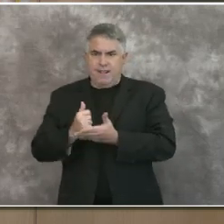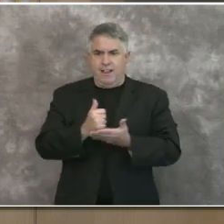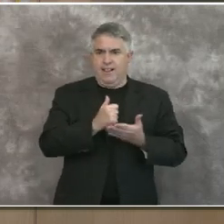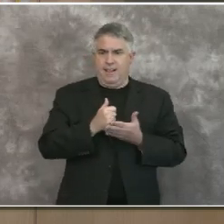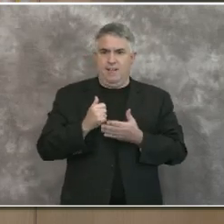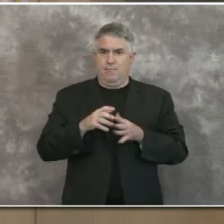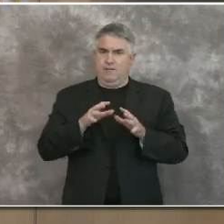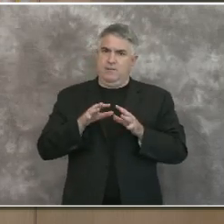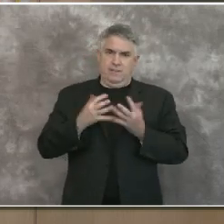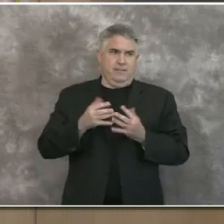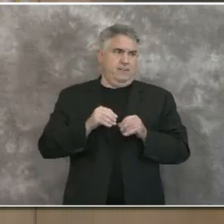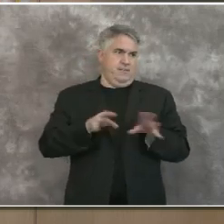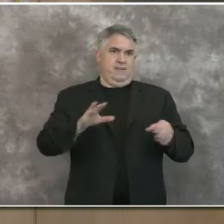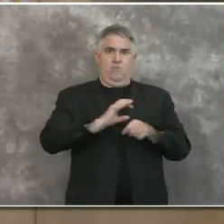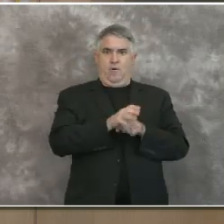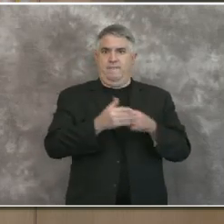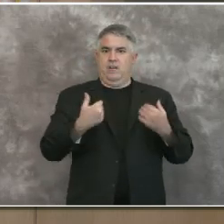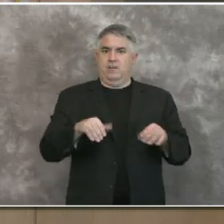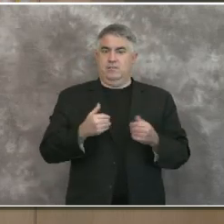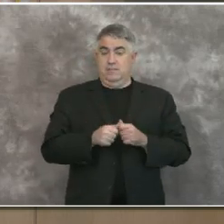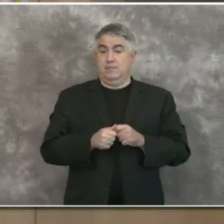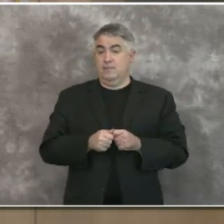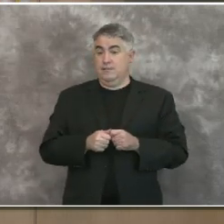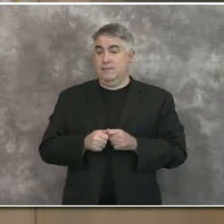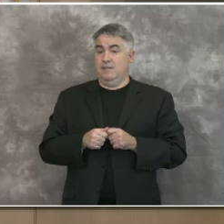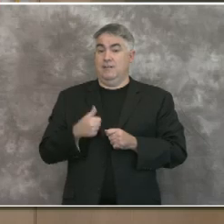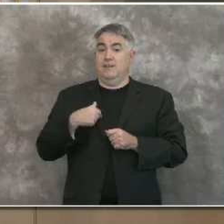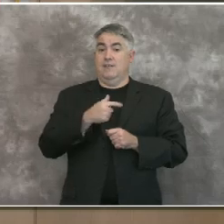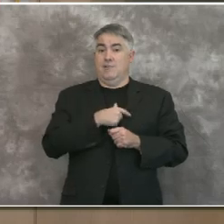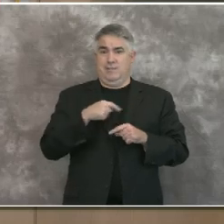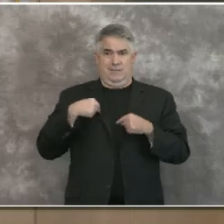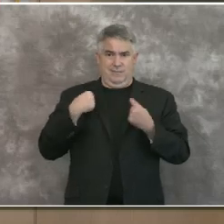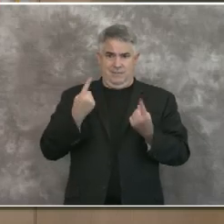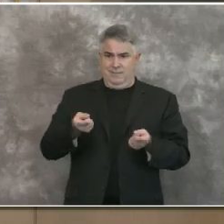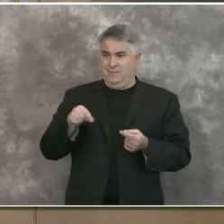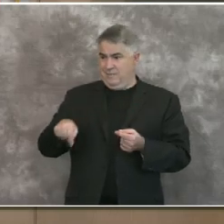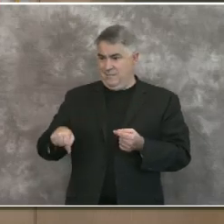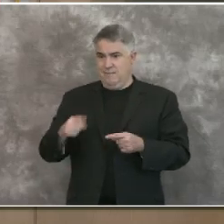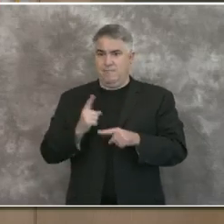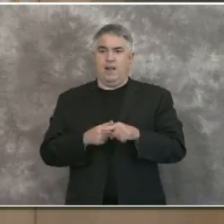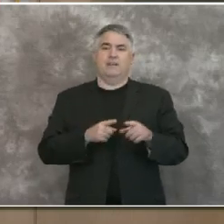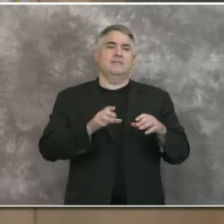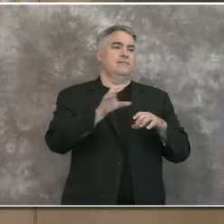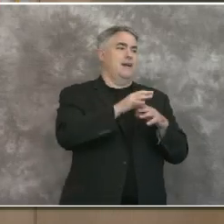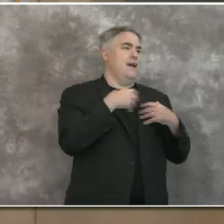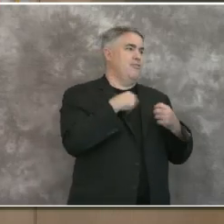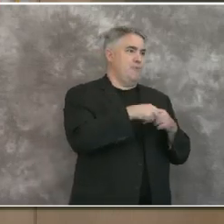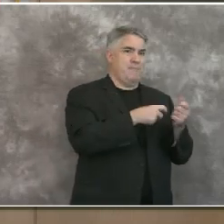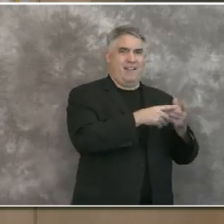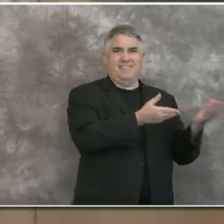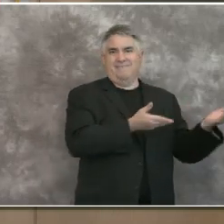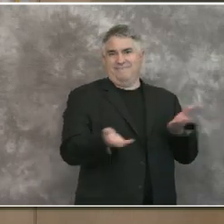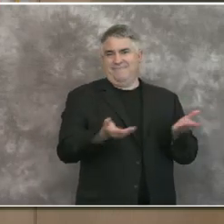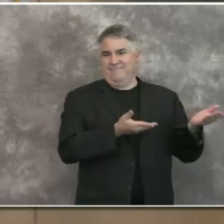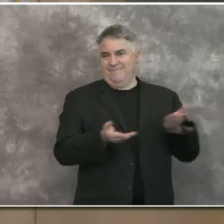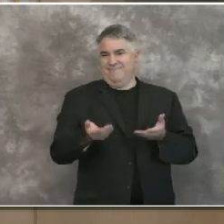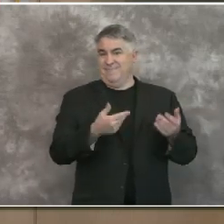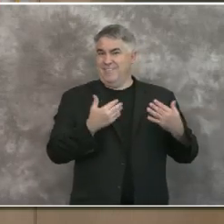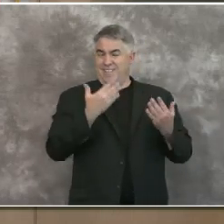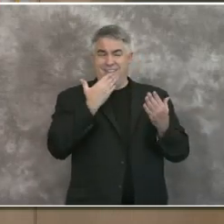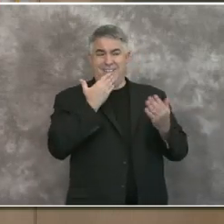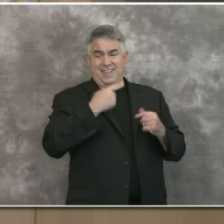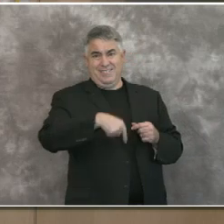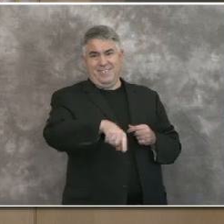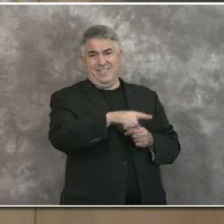while also responding to the many other medical emergencies they deal with on a regular basis. So, thank you to